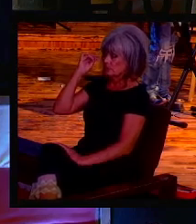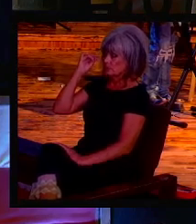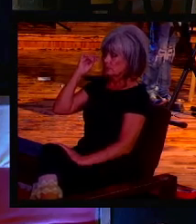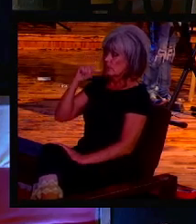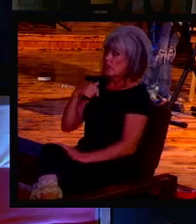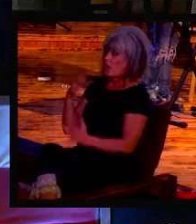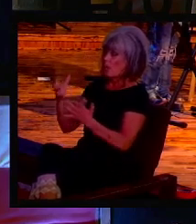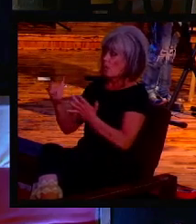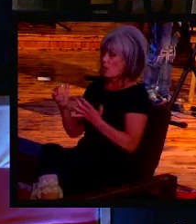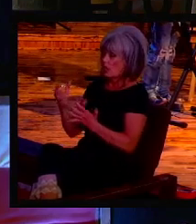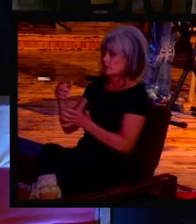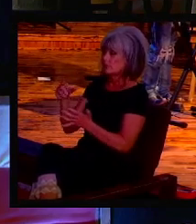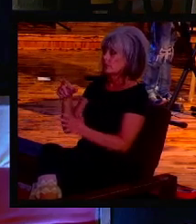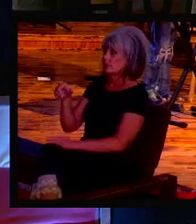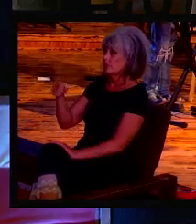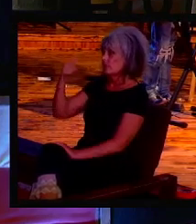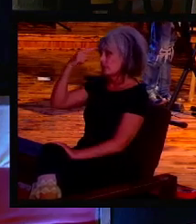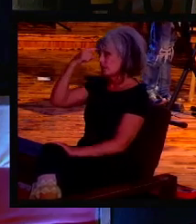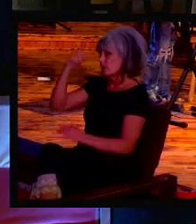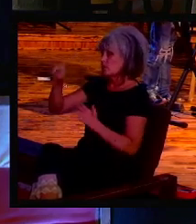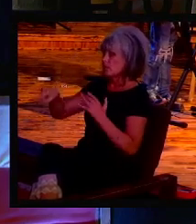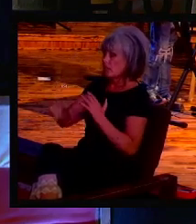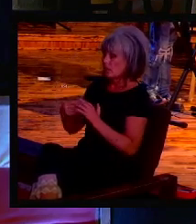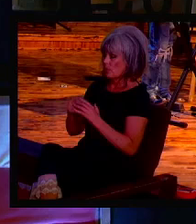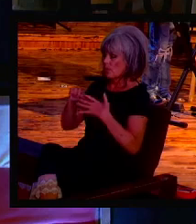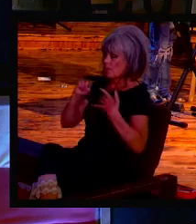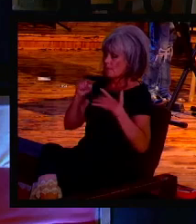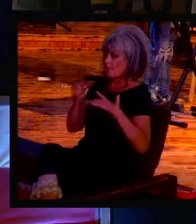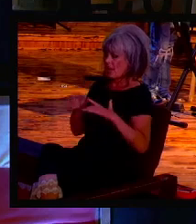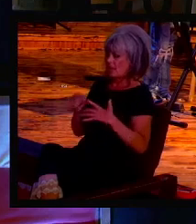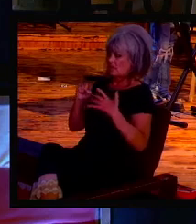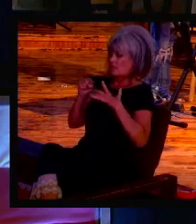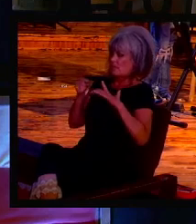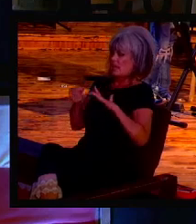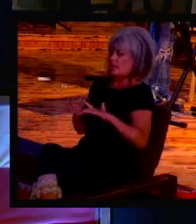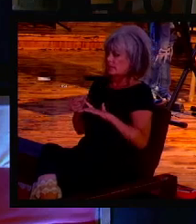And I want you to think about the pain of your life,